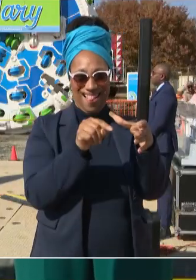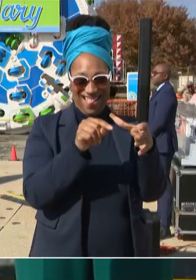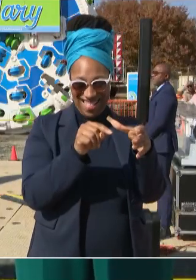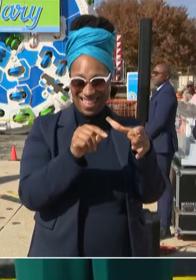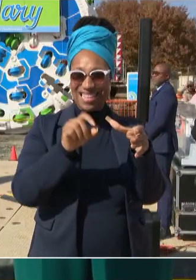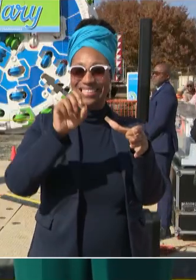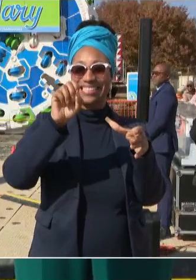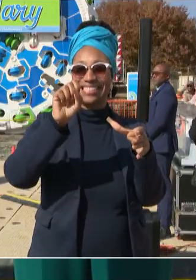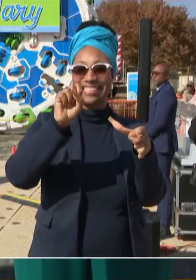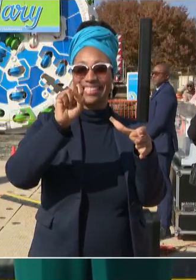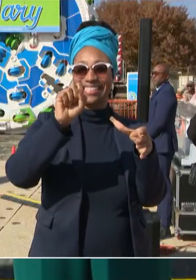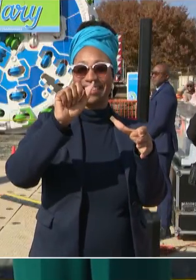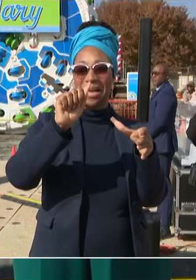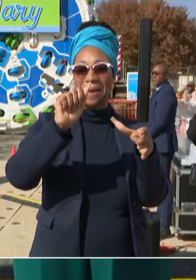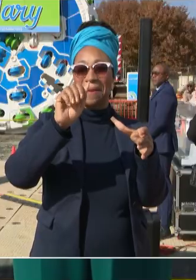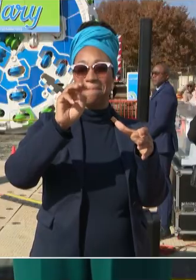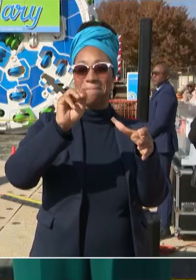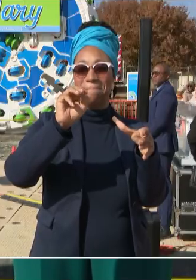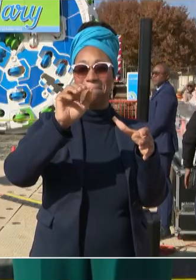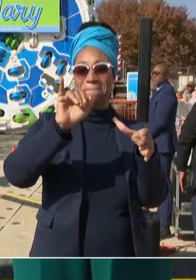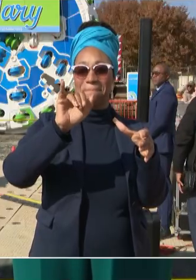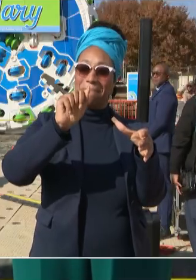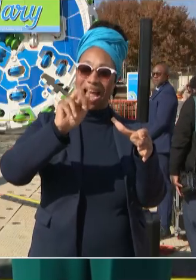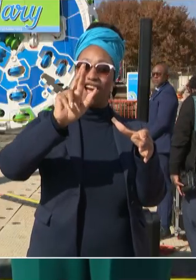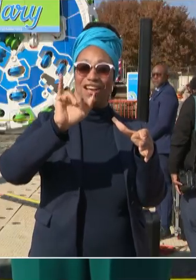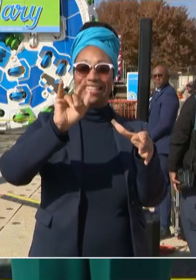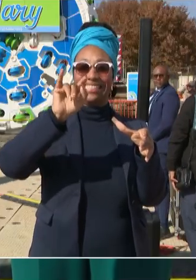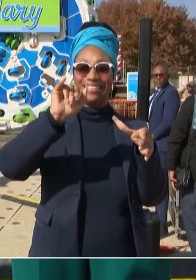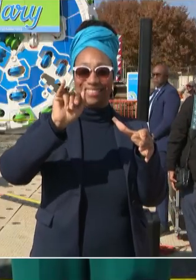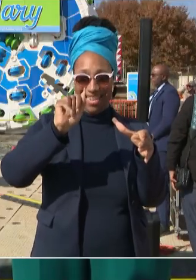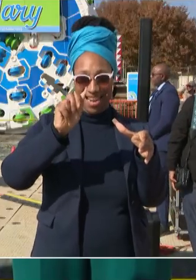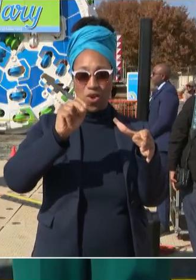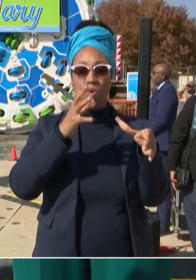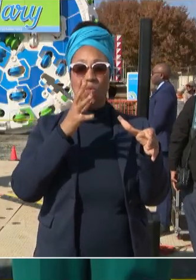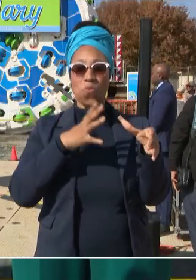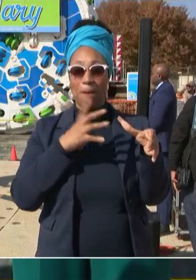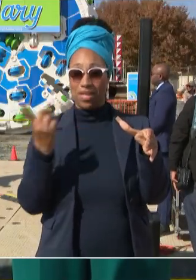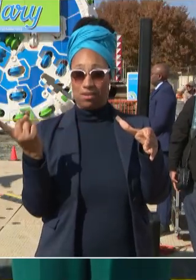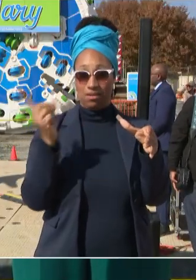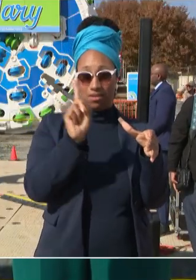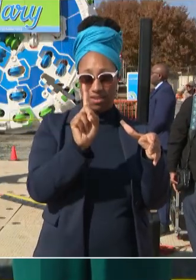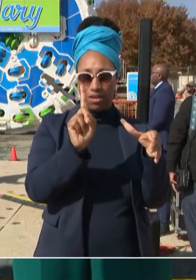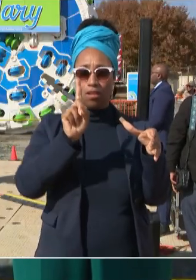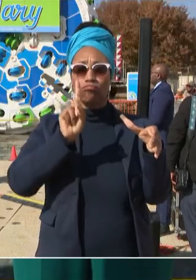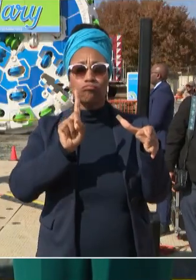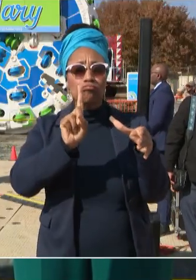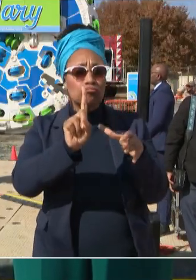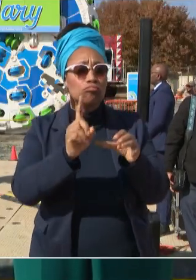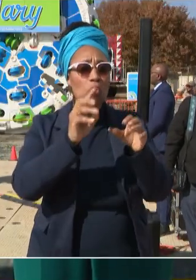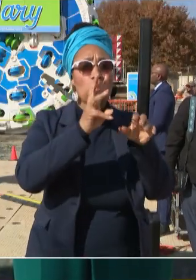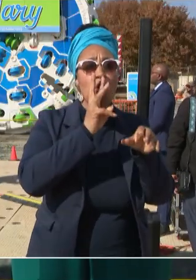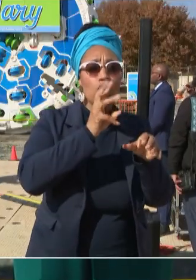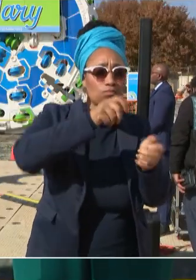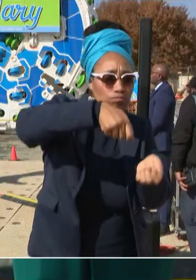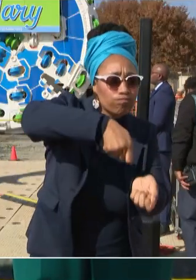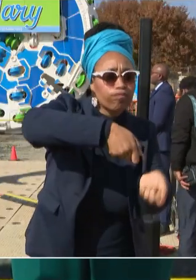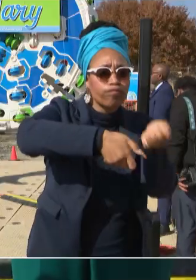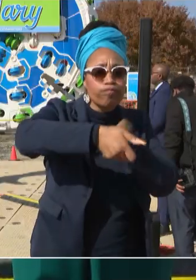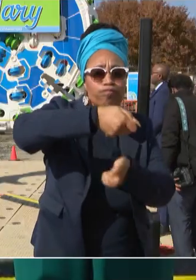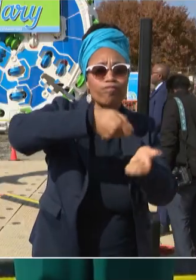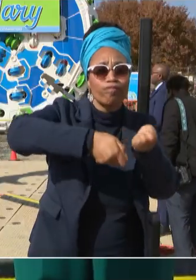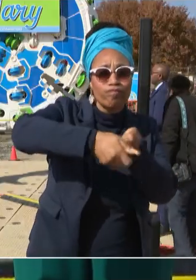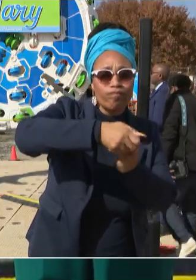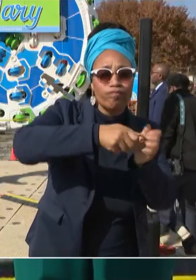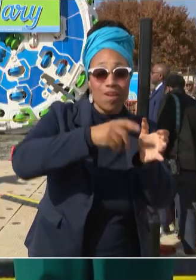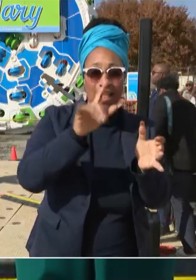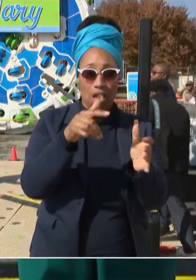So for that reason, we know that we have a faith that is concerned about clean water. So today I invite you all to stand as